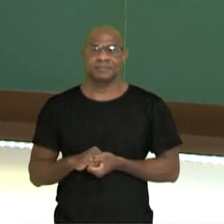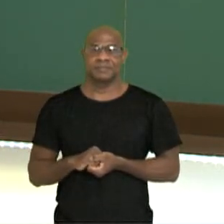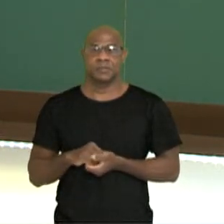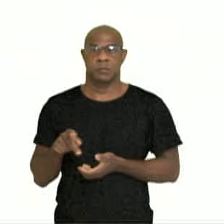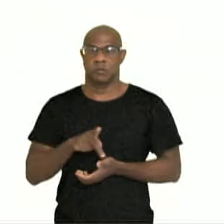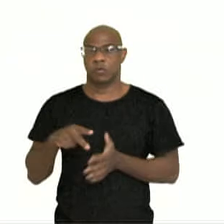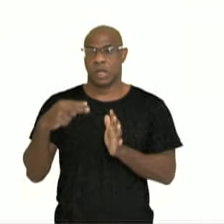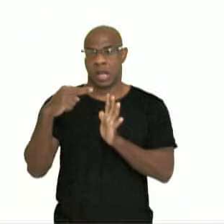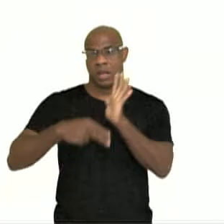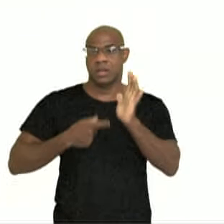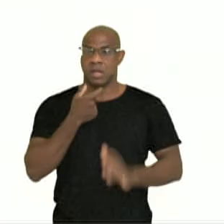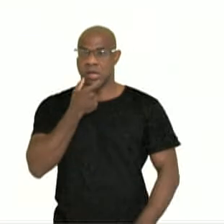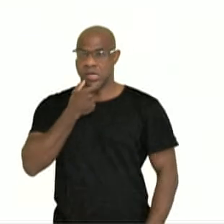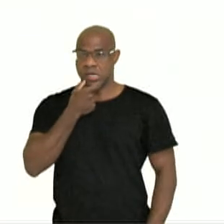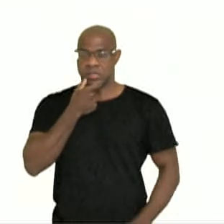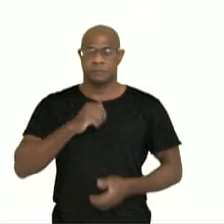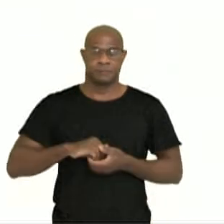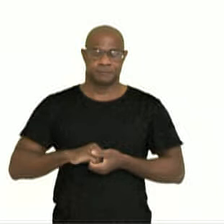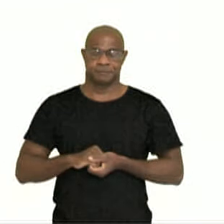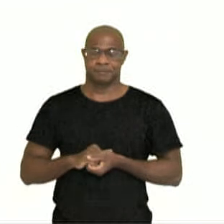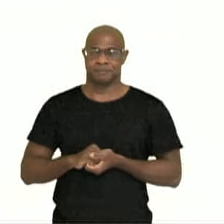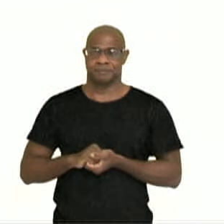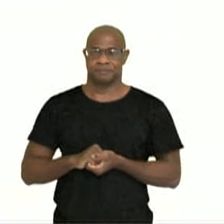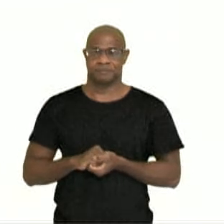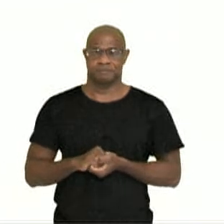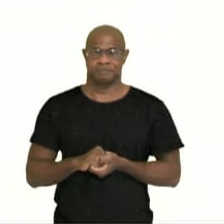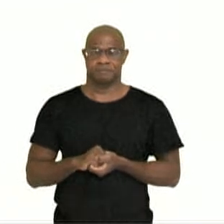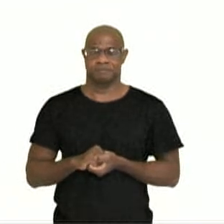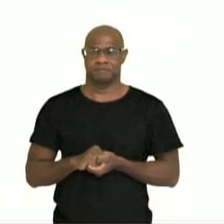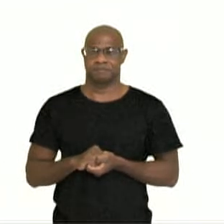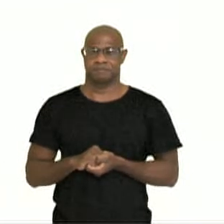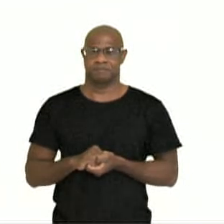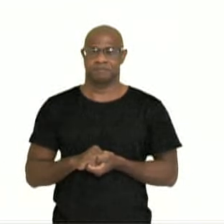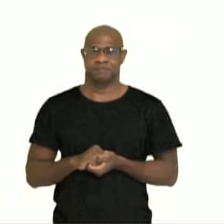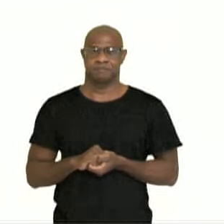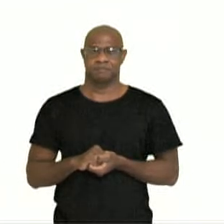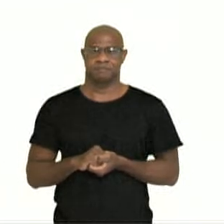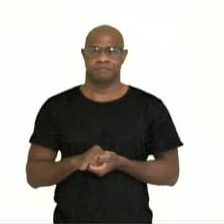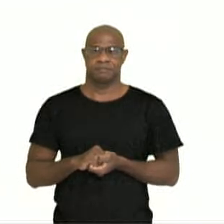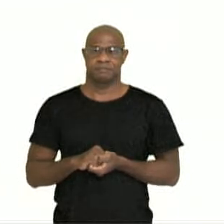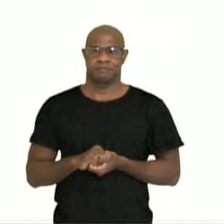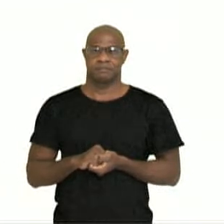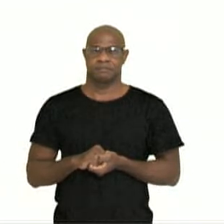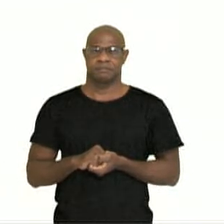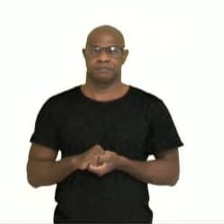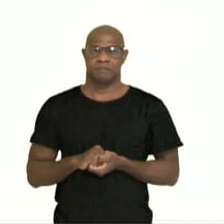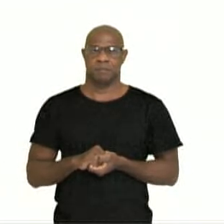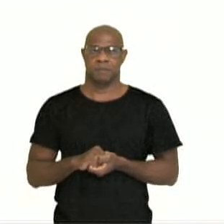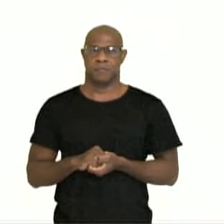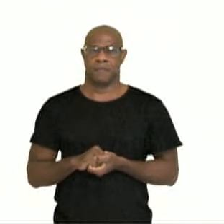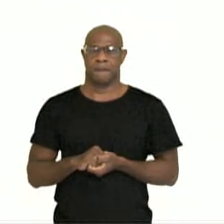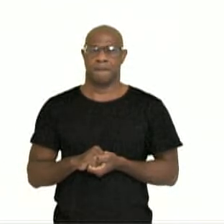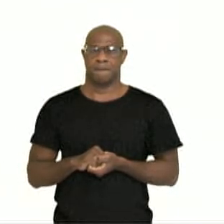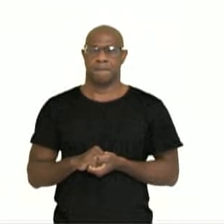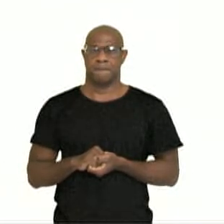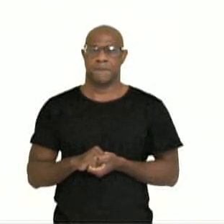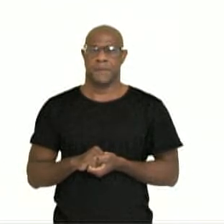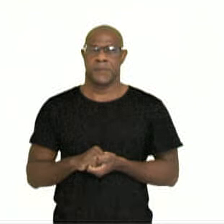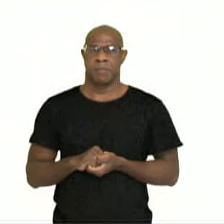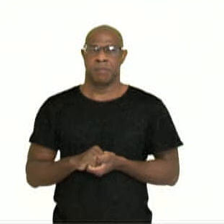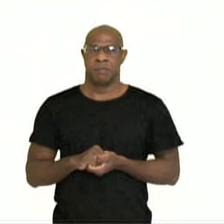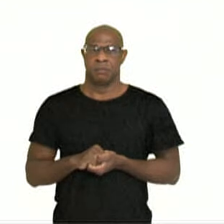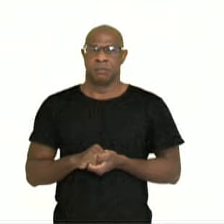the magnetrons, were emitted back by the enemy aircraft. Thus, its echo